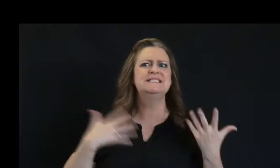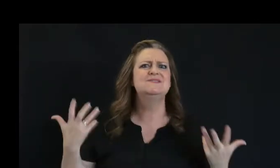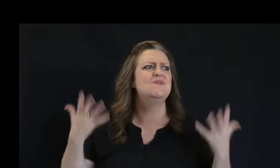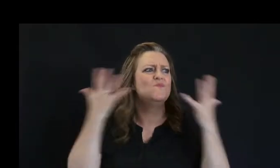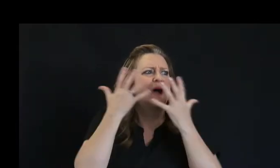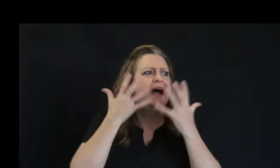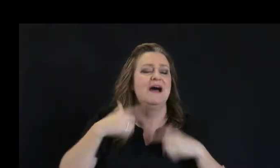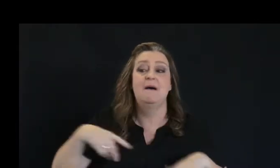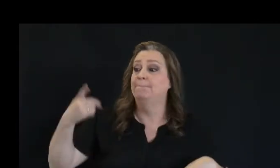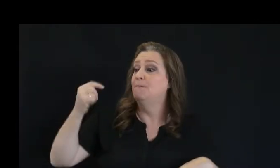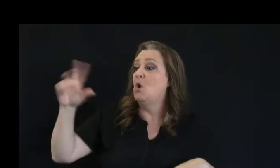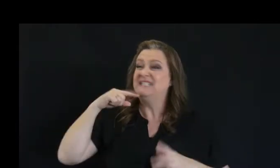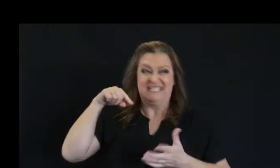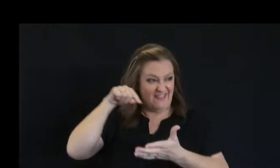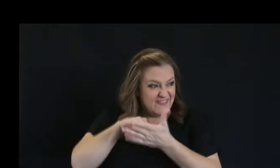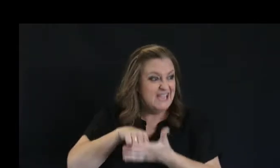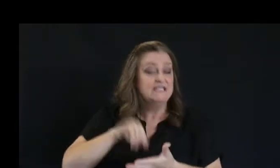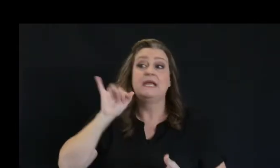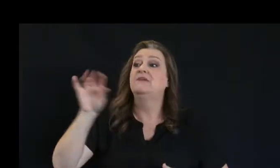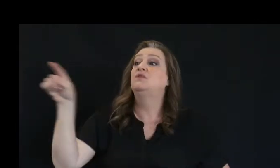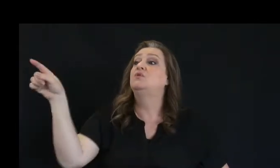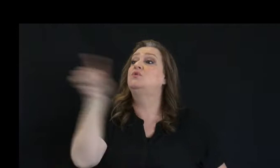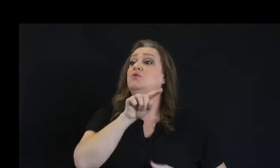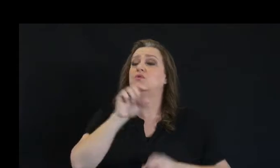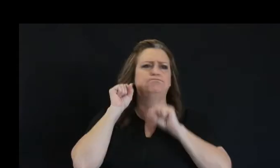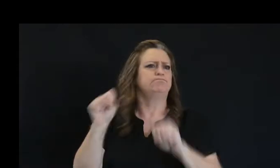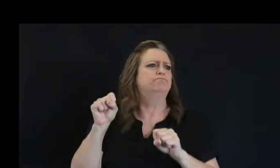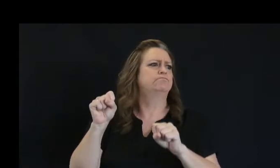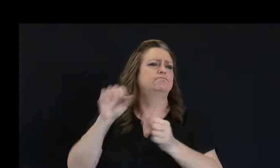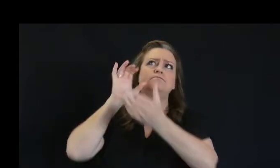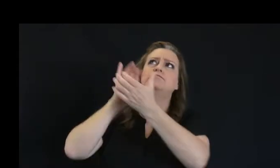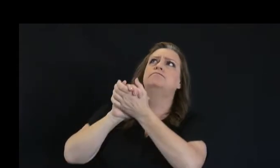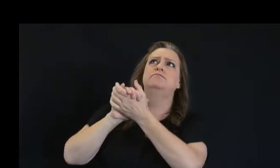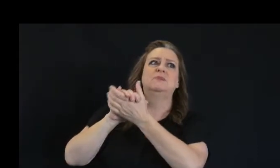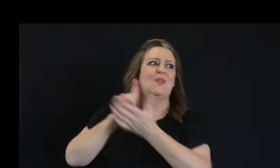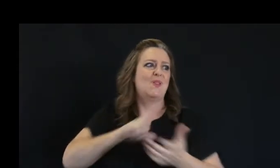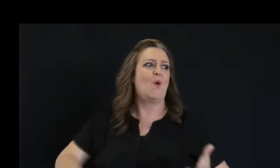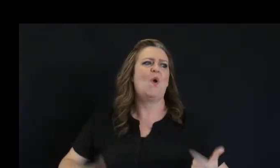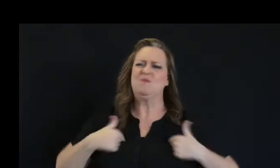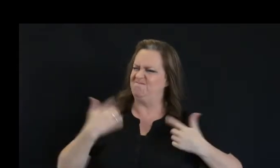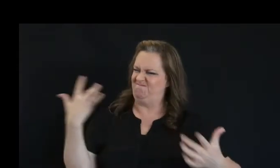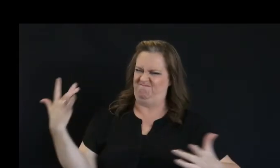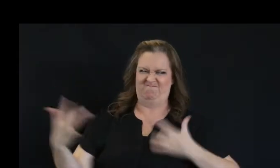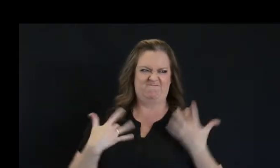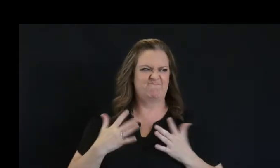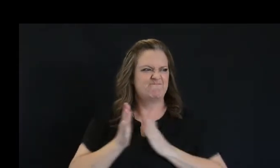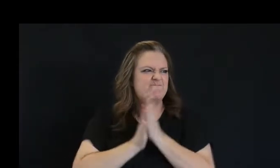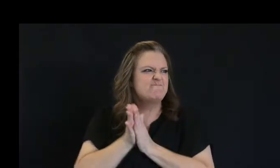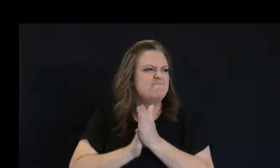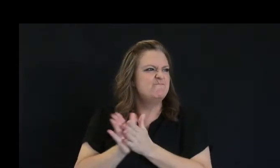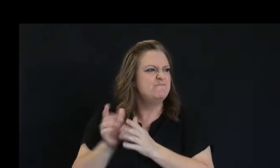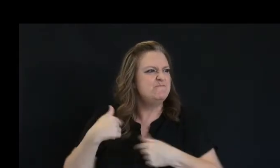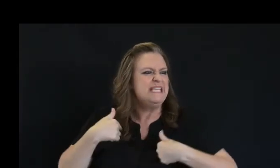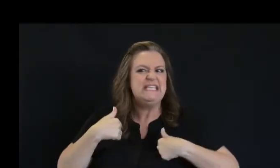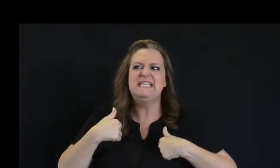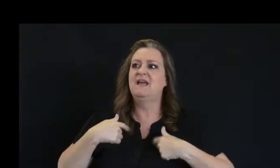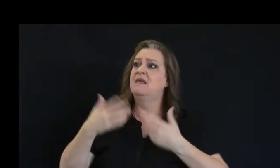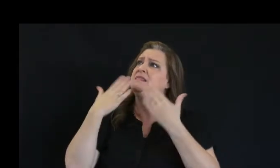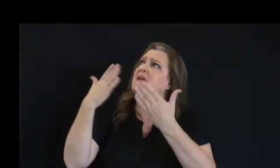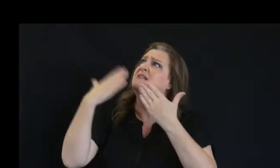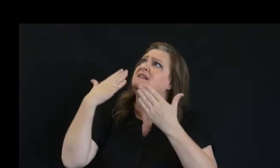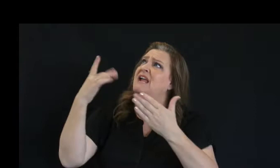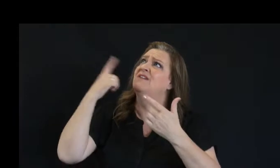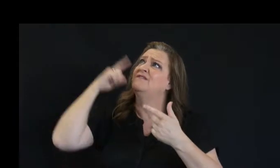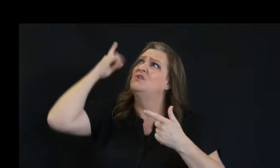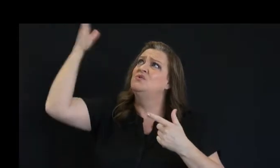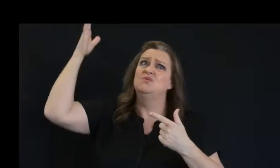It's this. If you are standing firm in the Lord, that's what fires my engines up. For what thanksgiving can we return to